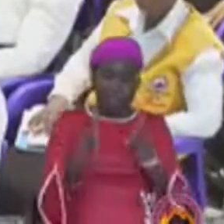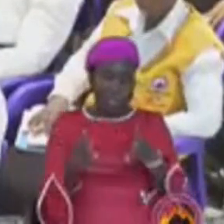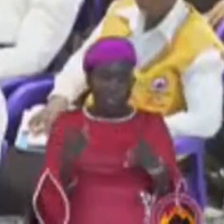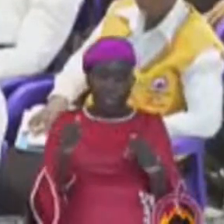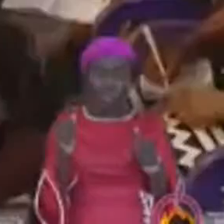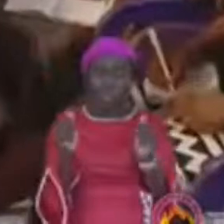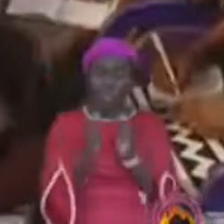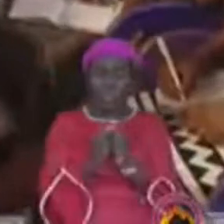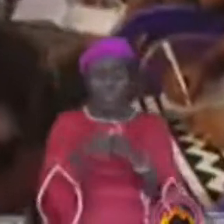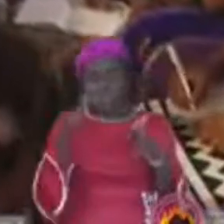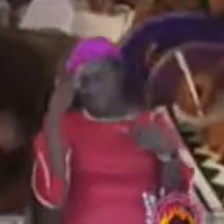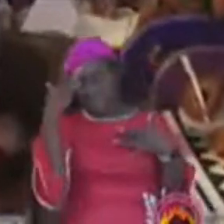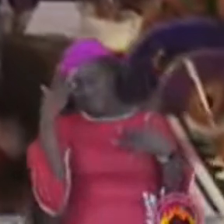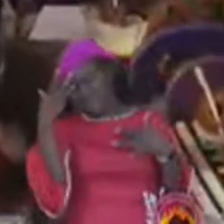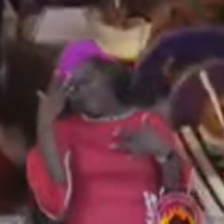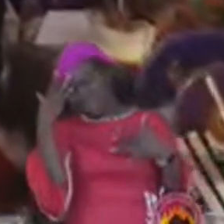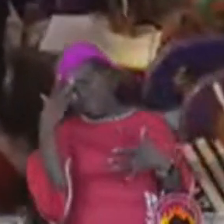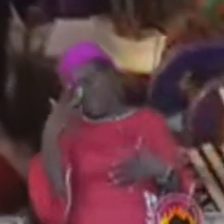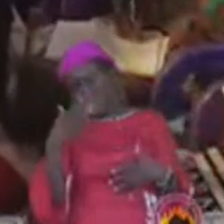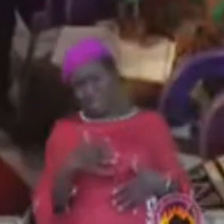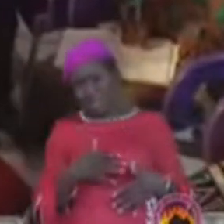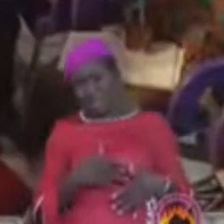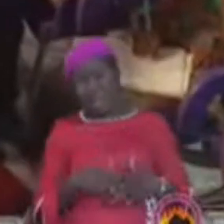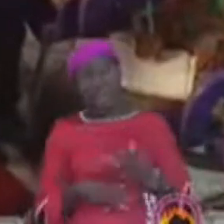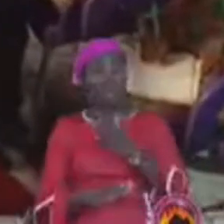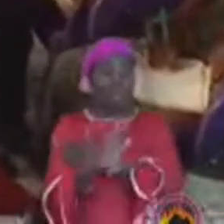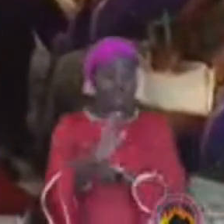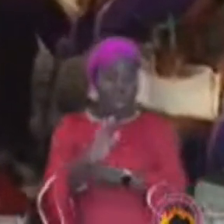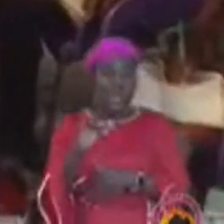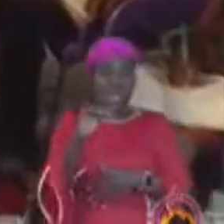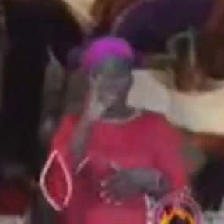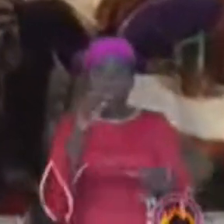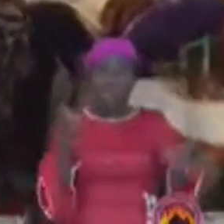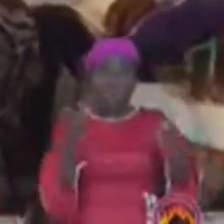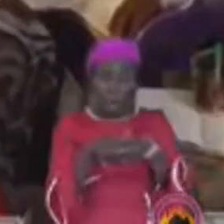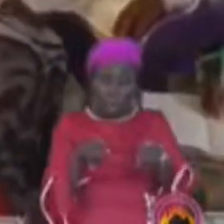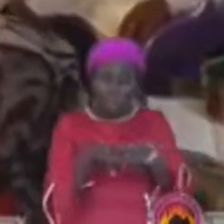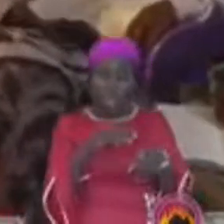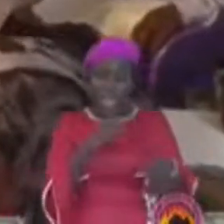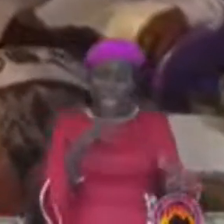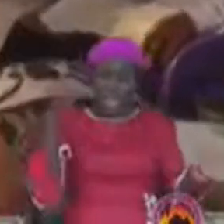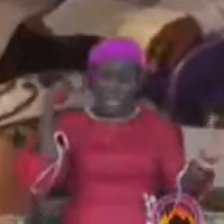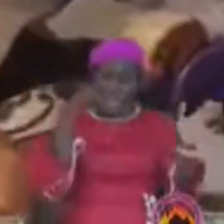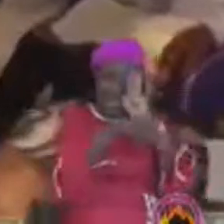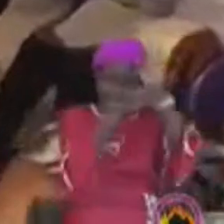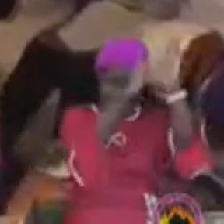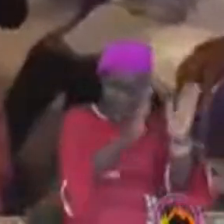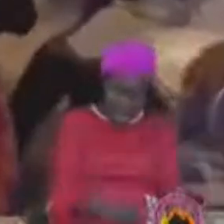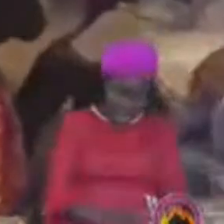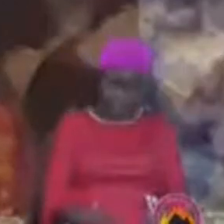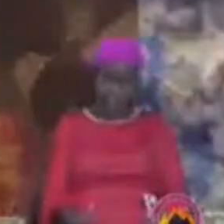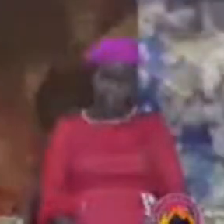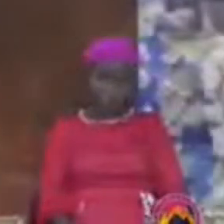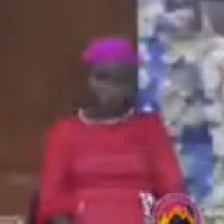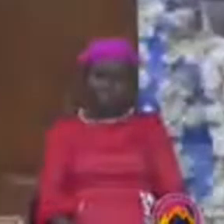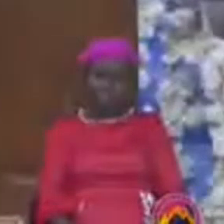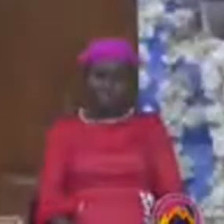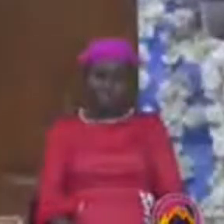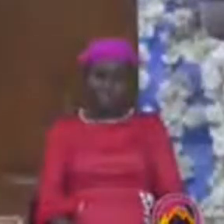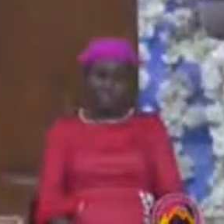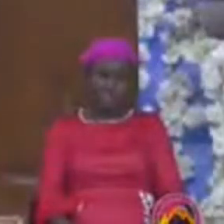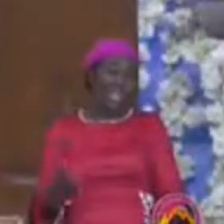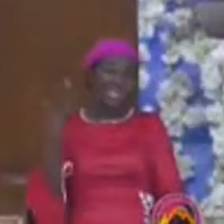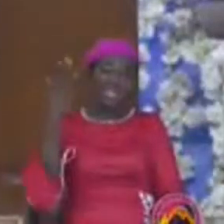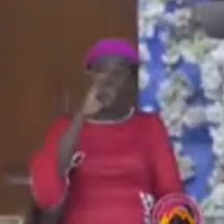infirmities. God is a killer too. As a matter of fact, there is